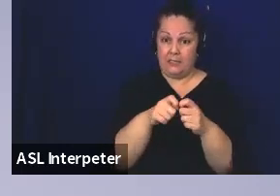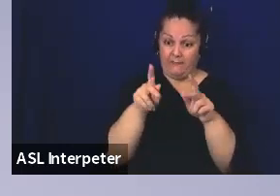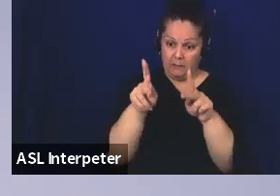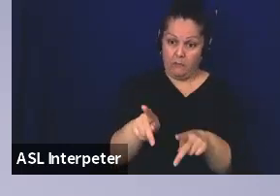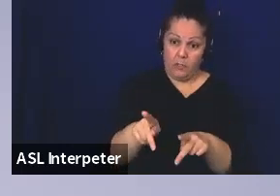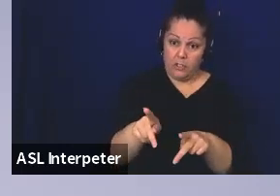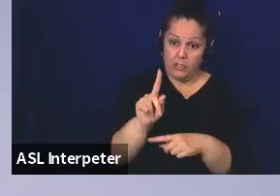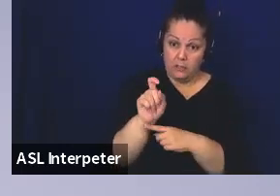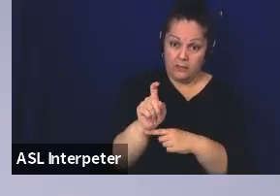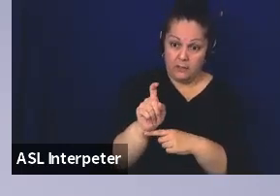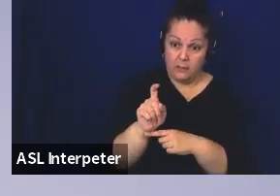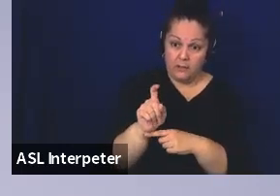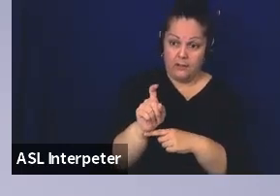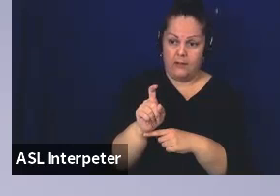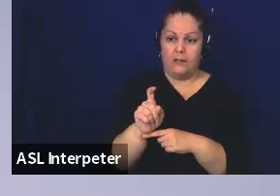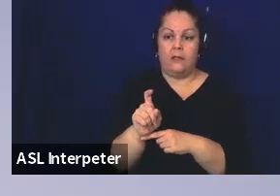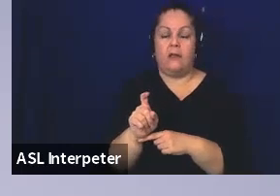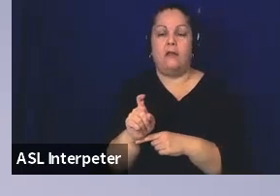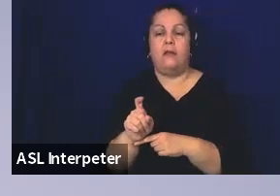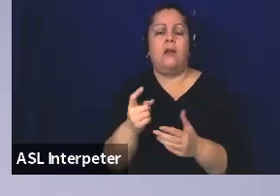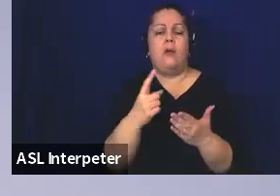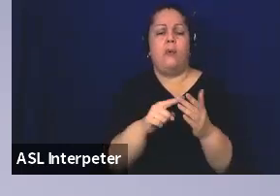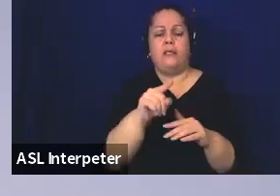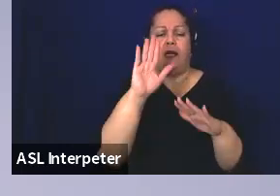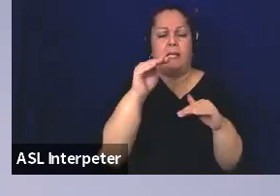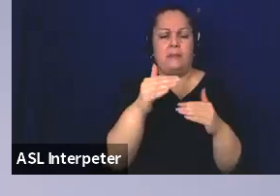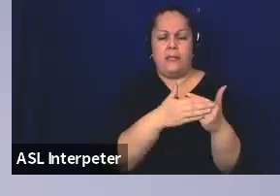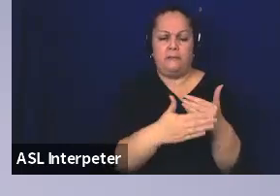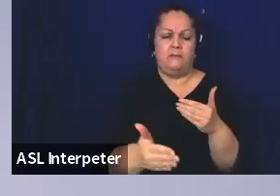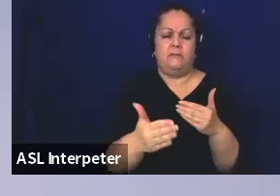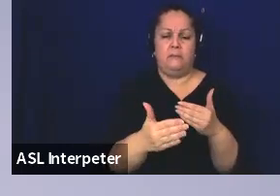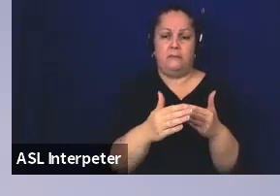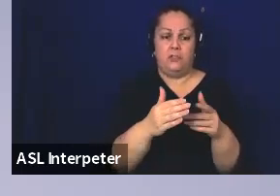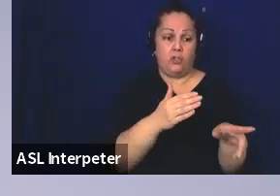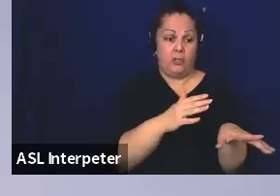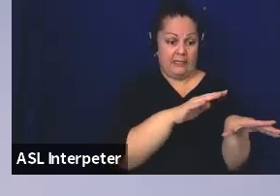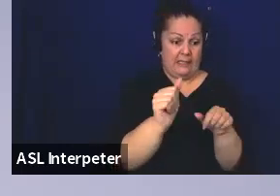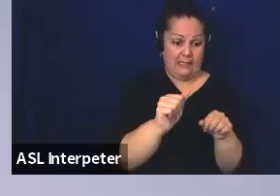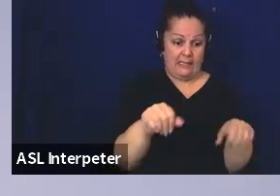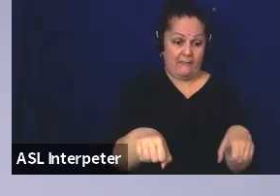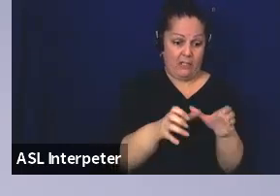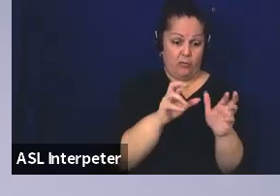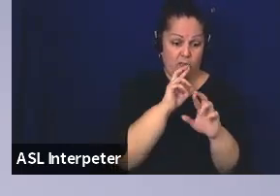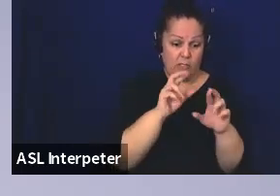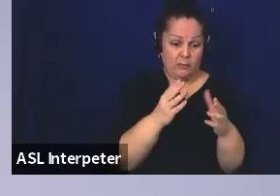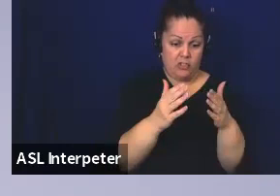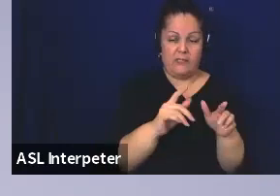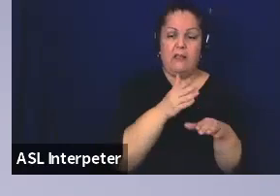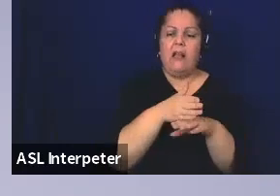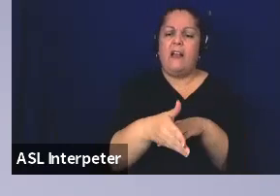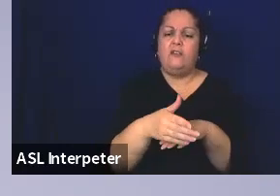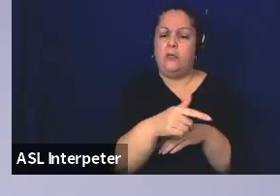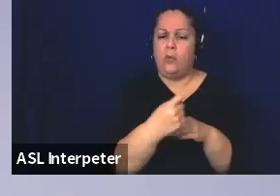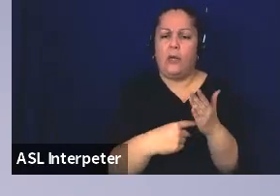individual? And what should the individual expect moving forward after they have left the crisis response services?